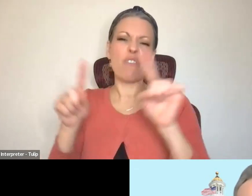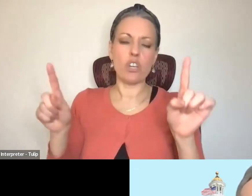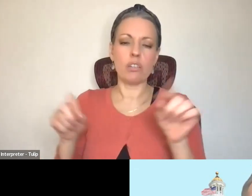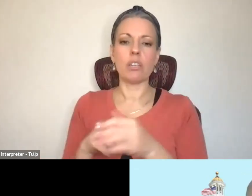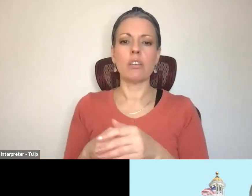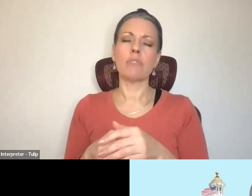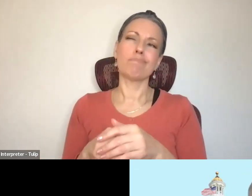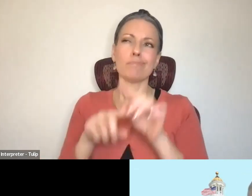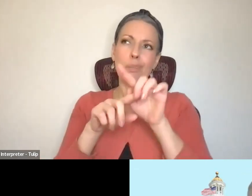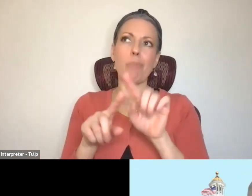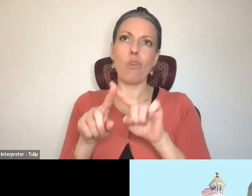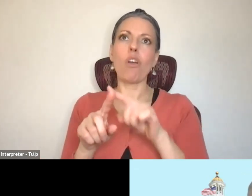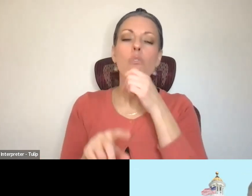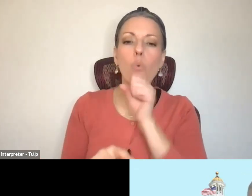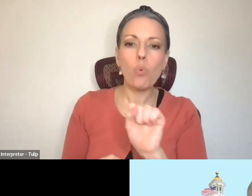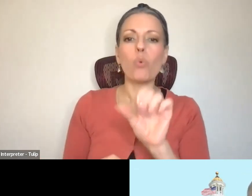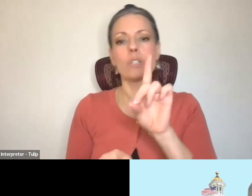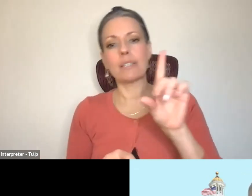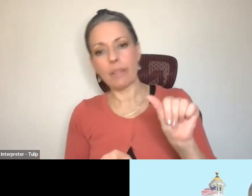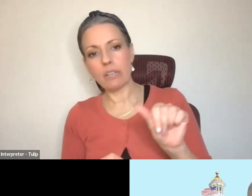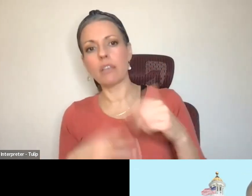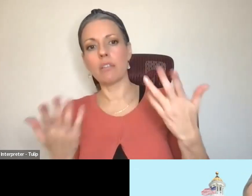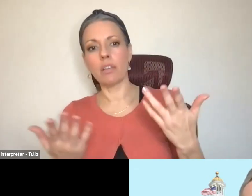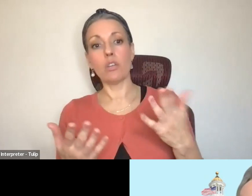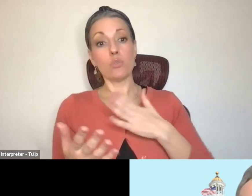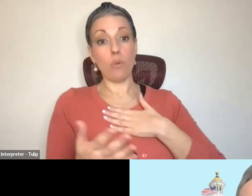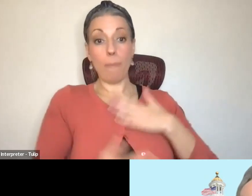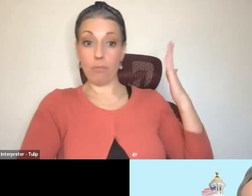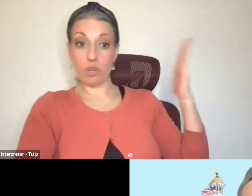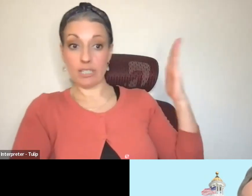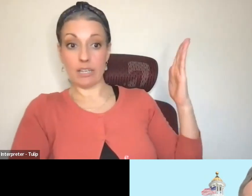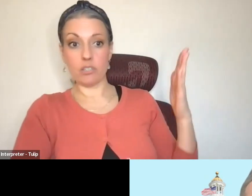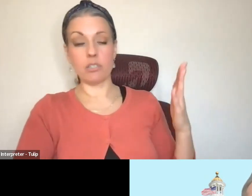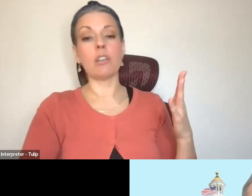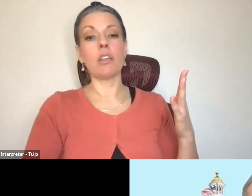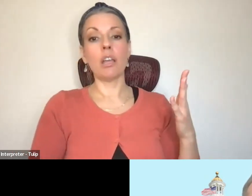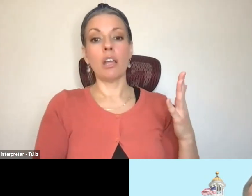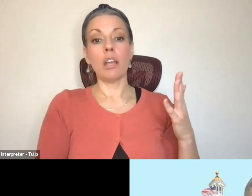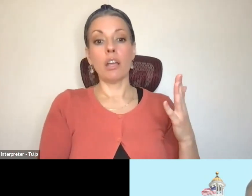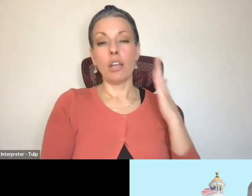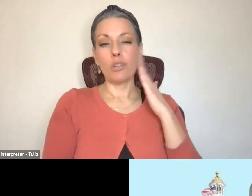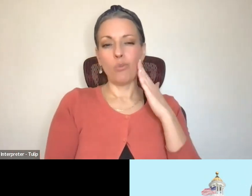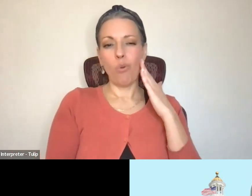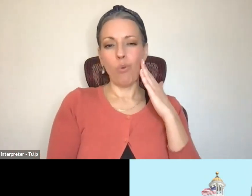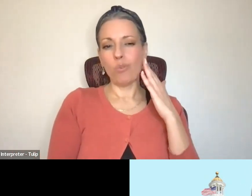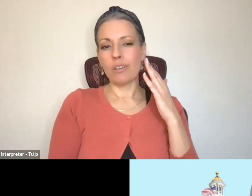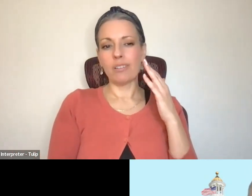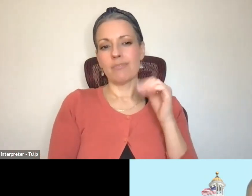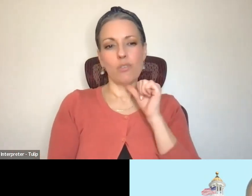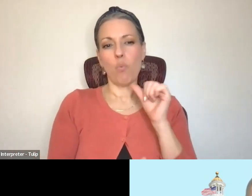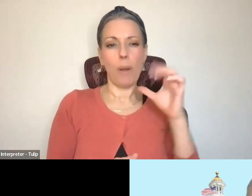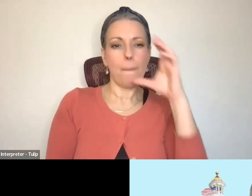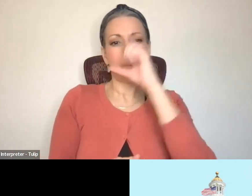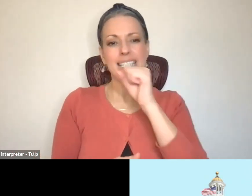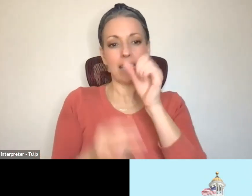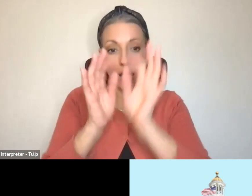upon aging or disability. So in my presentation, I didn't want to imply glossing over a really important, helpful